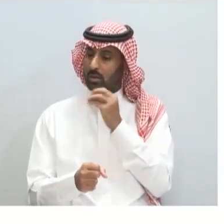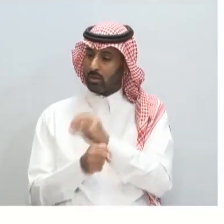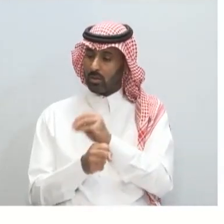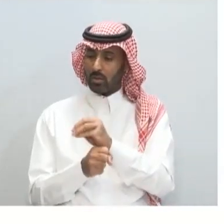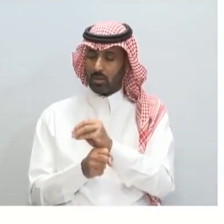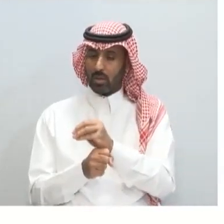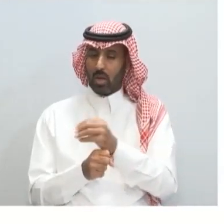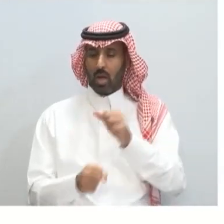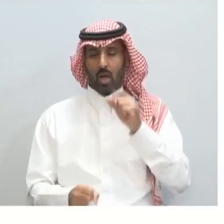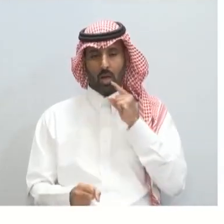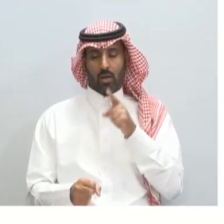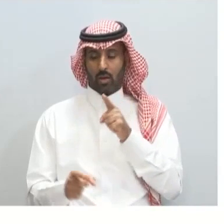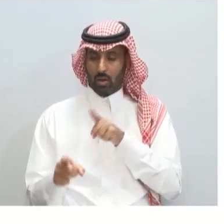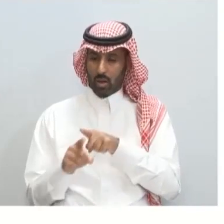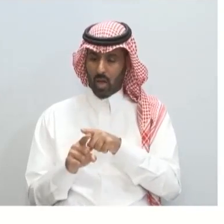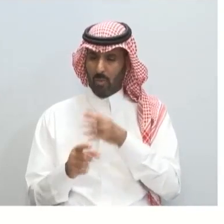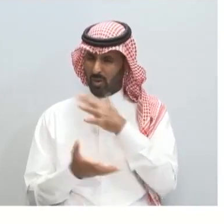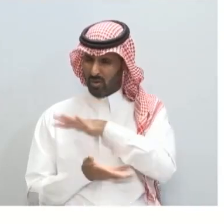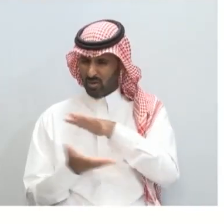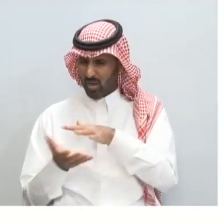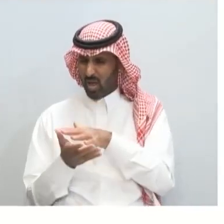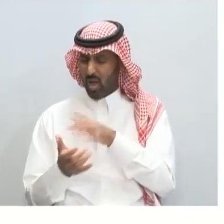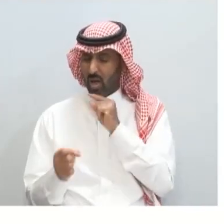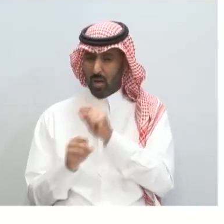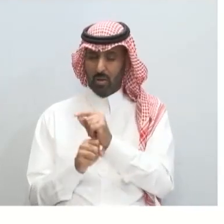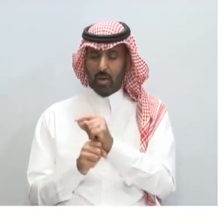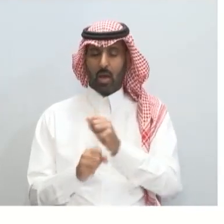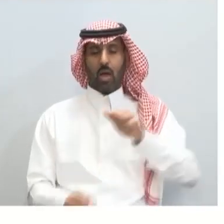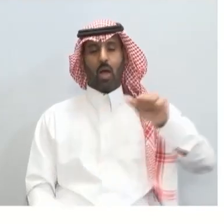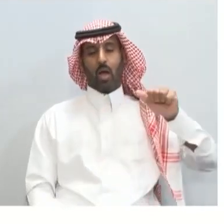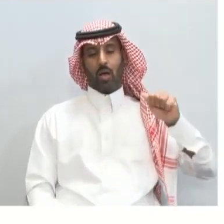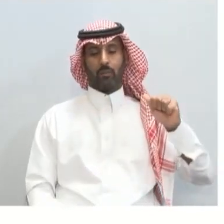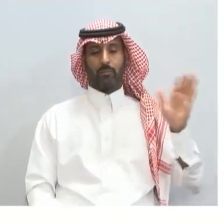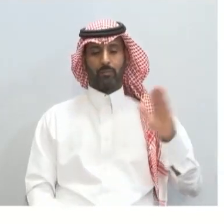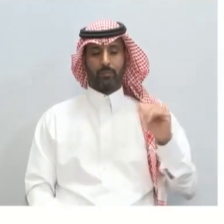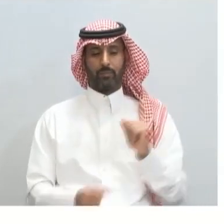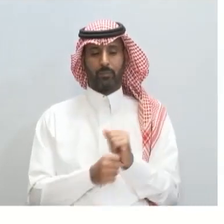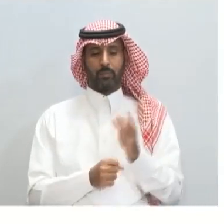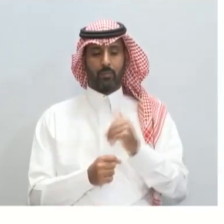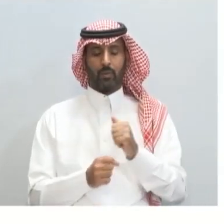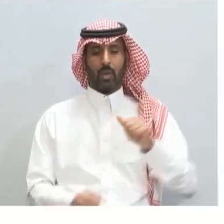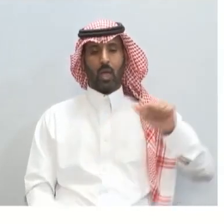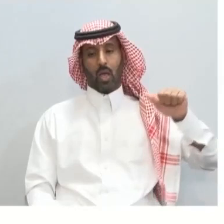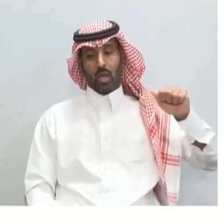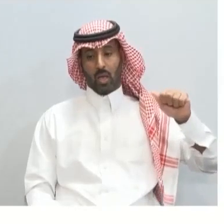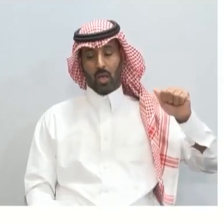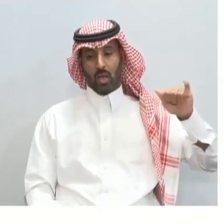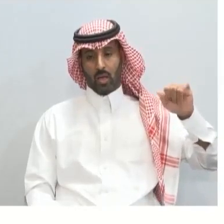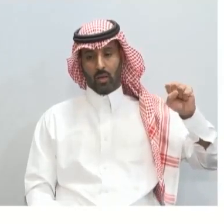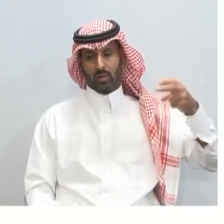didn't passed here tell her parents about about the problem so they couldn't help